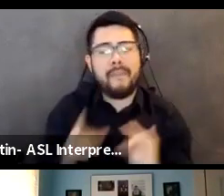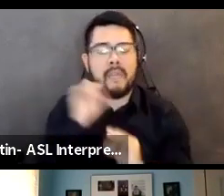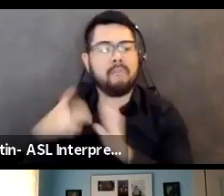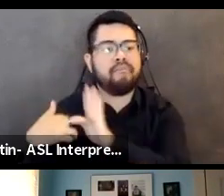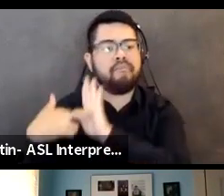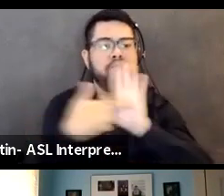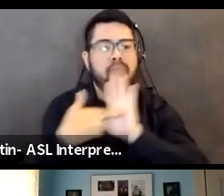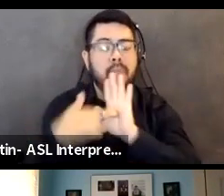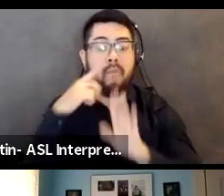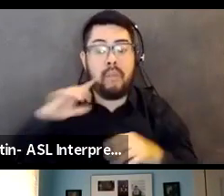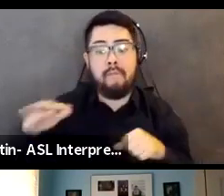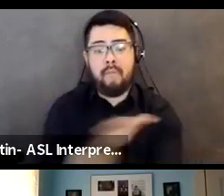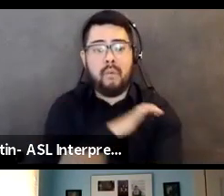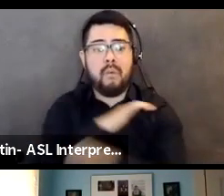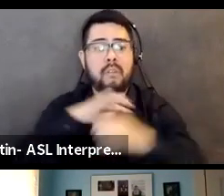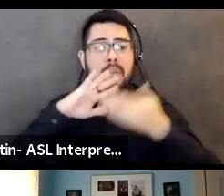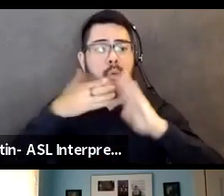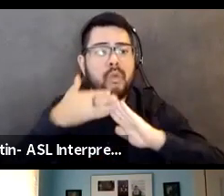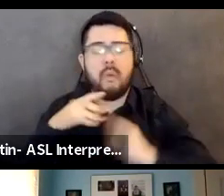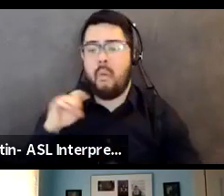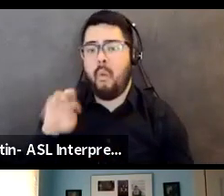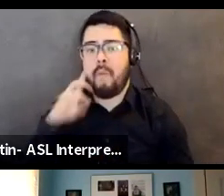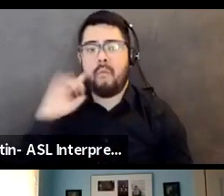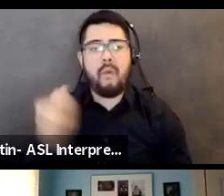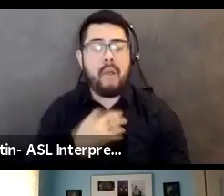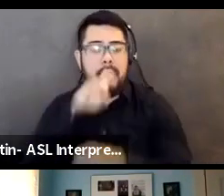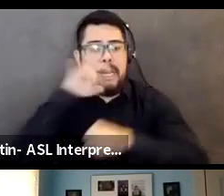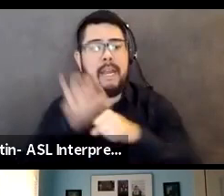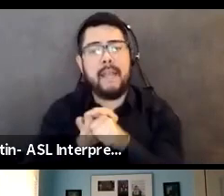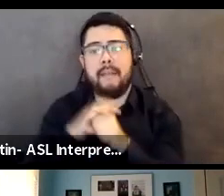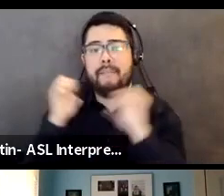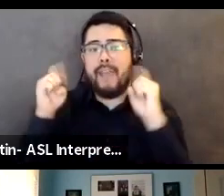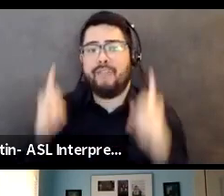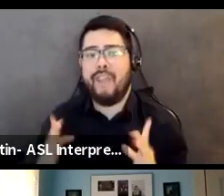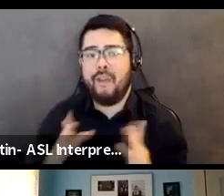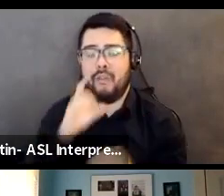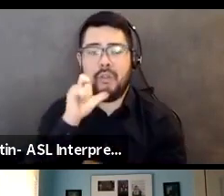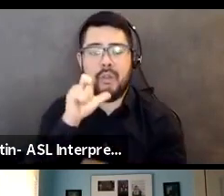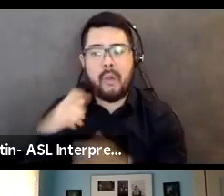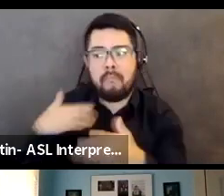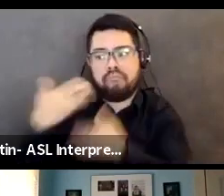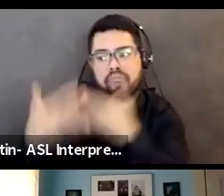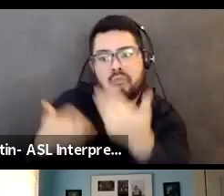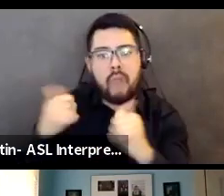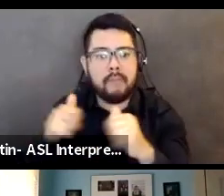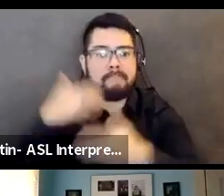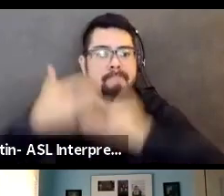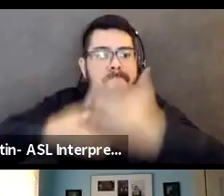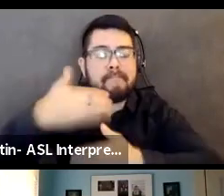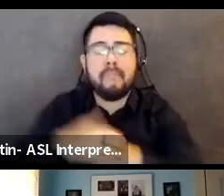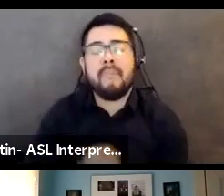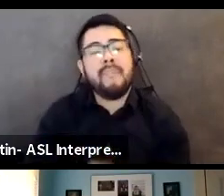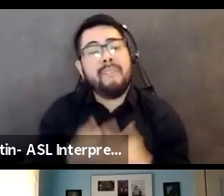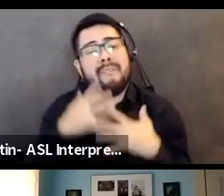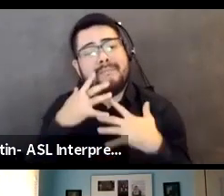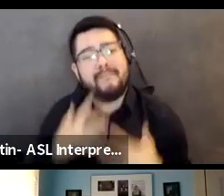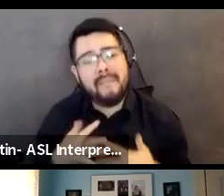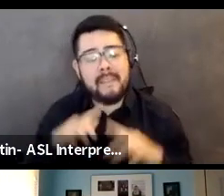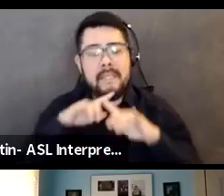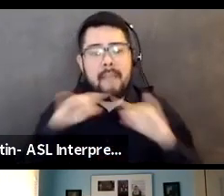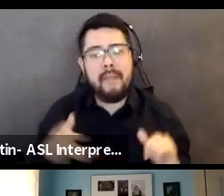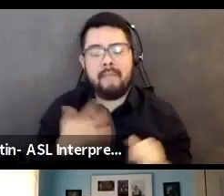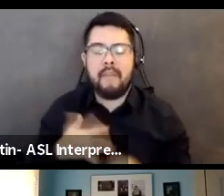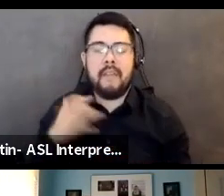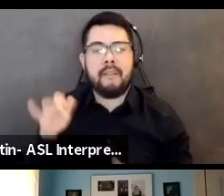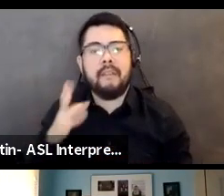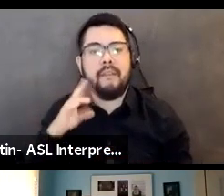public charter school community or our education or our dedicated educators who we are in consistent communications with sadly it comes across like the usual